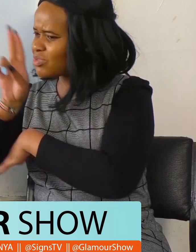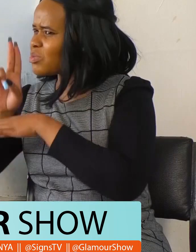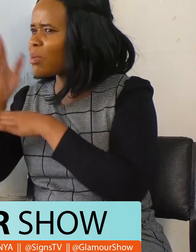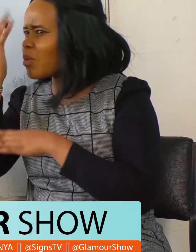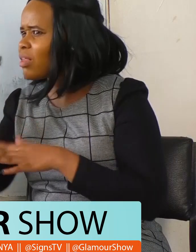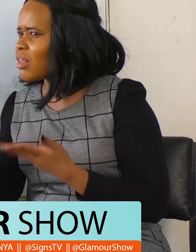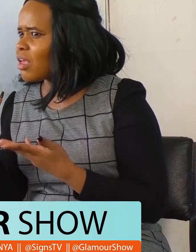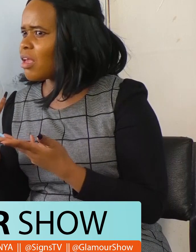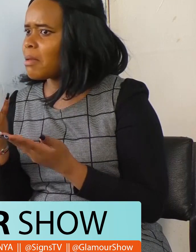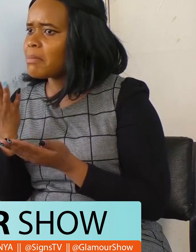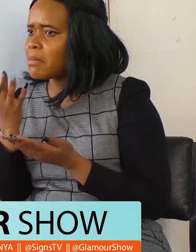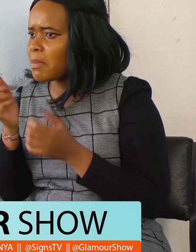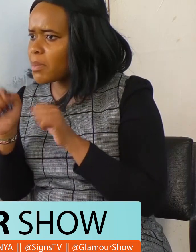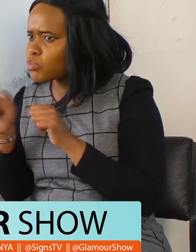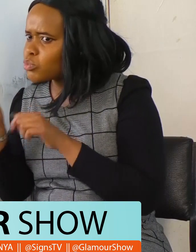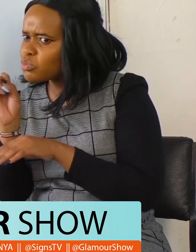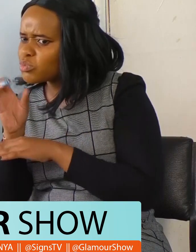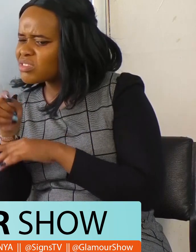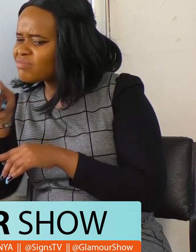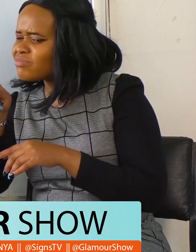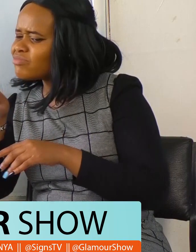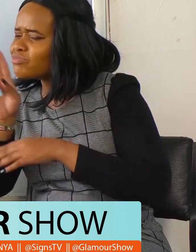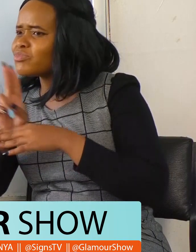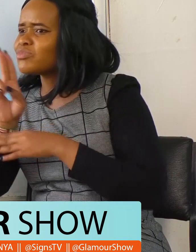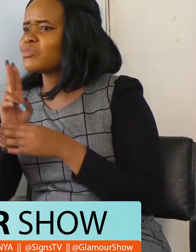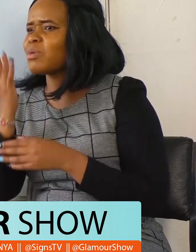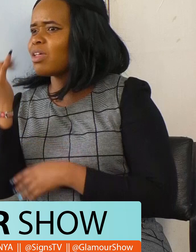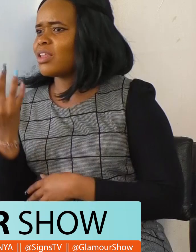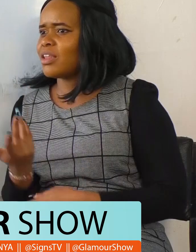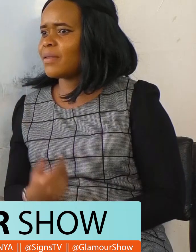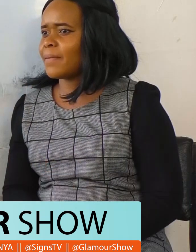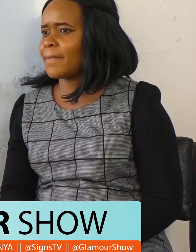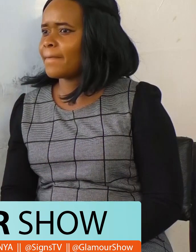skin when you wax? So kindly talk about that.